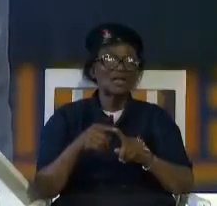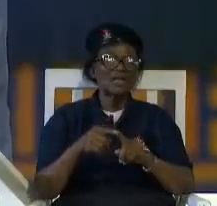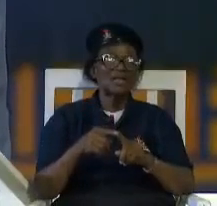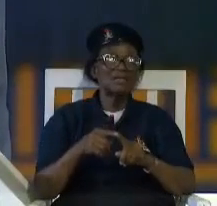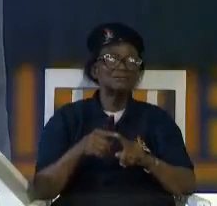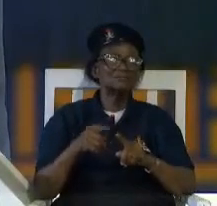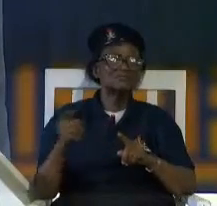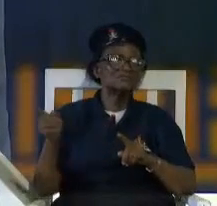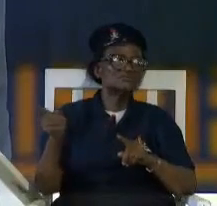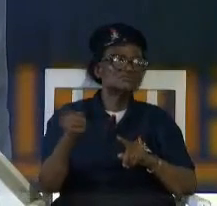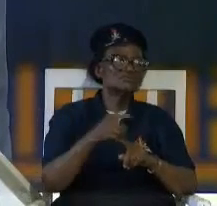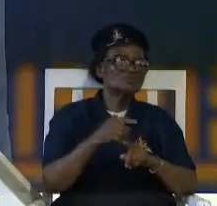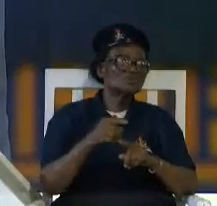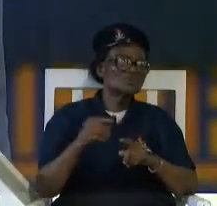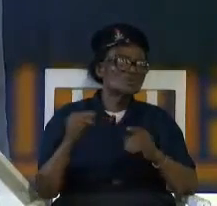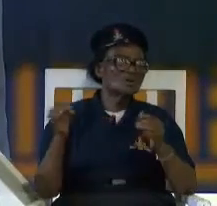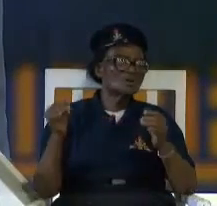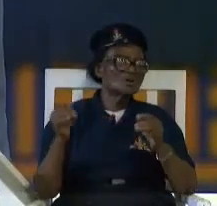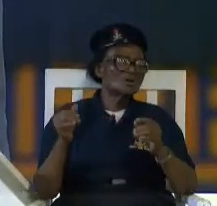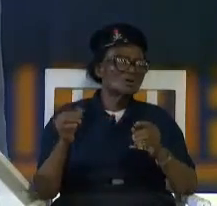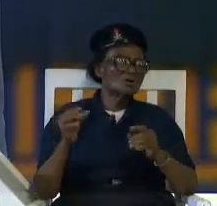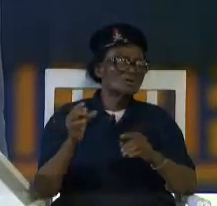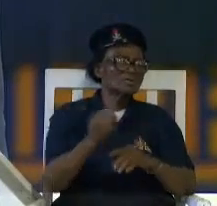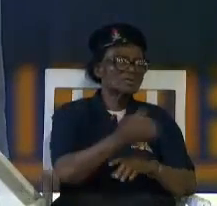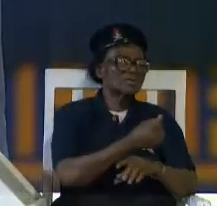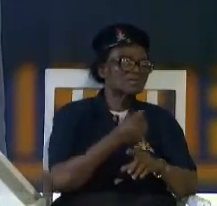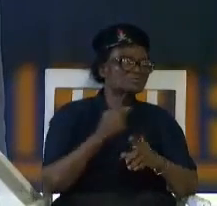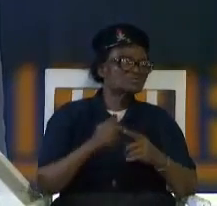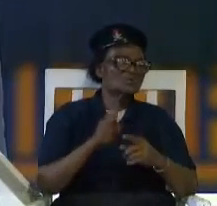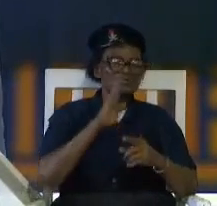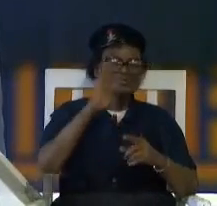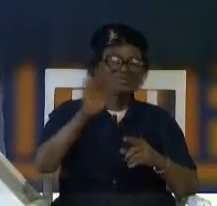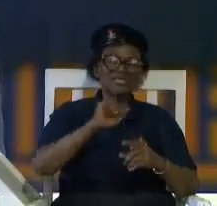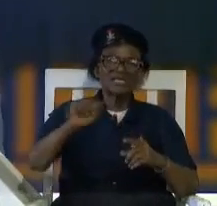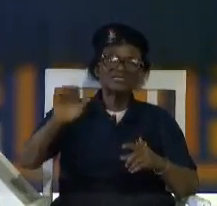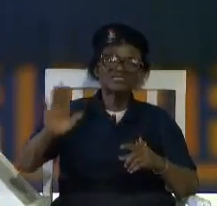when you claim to be a child